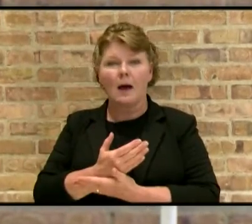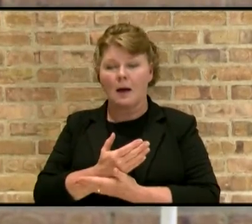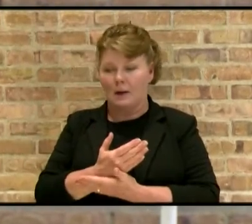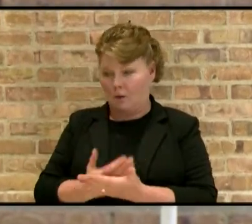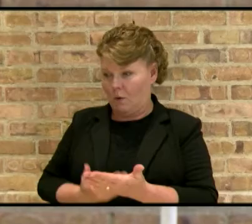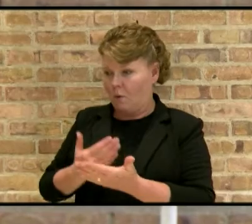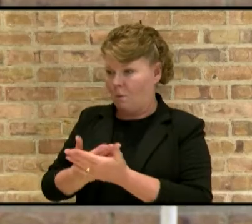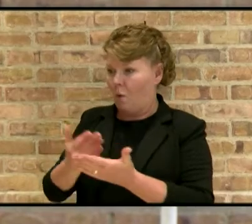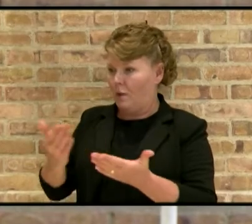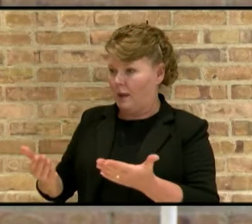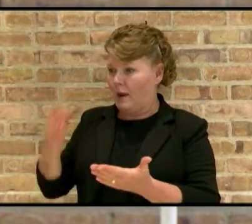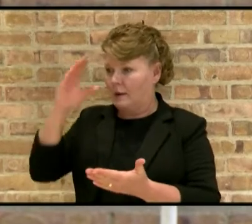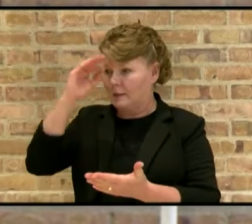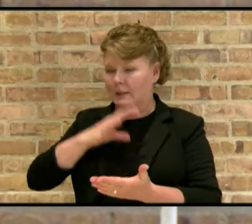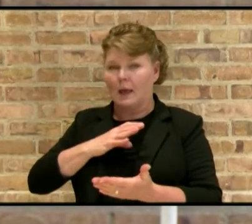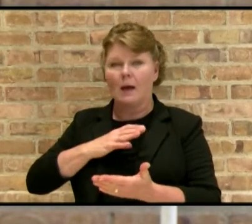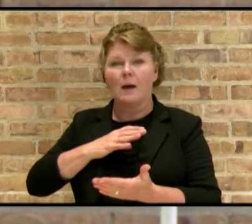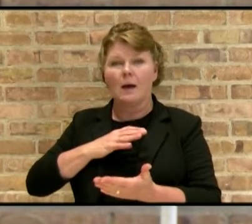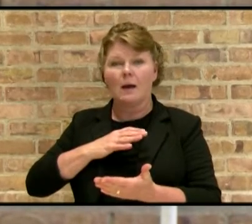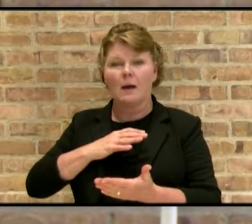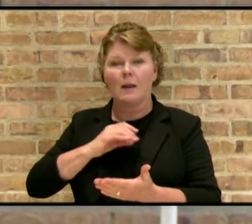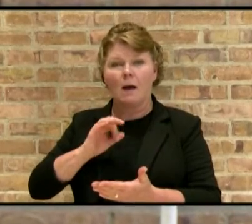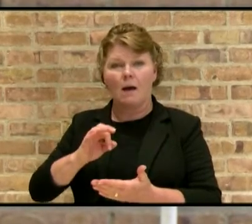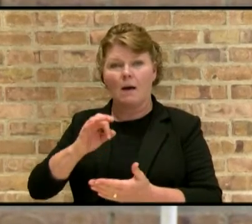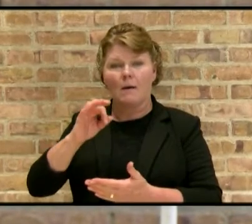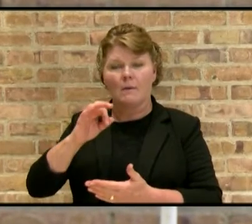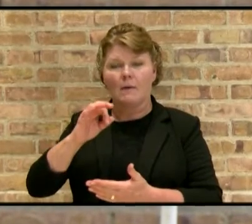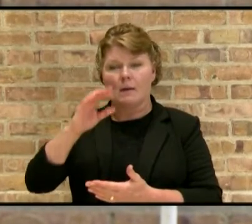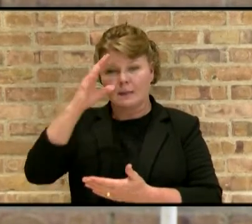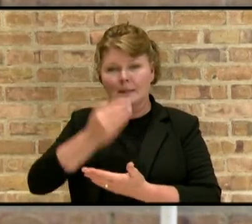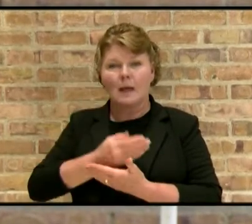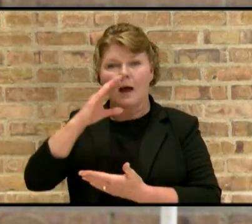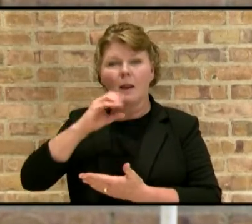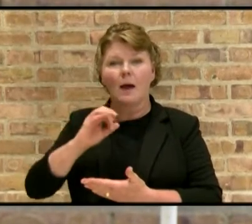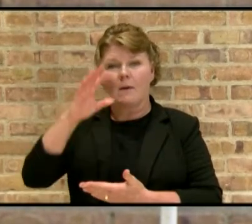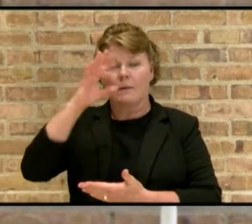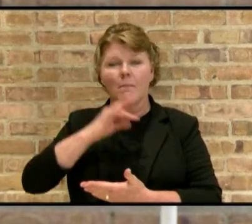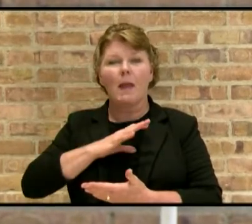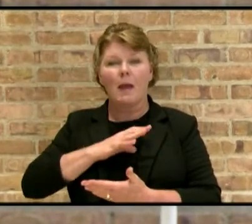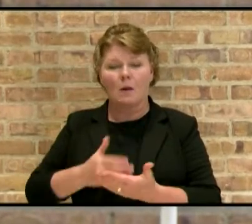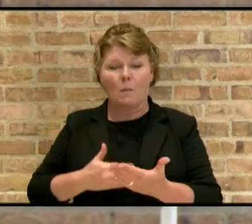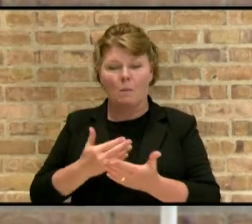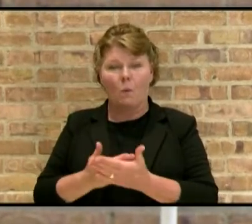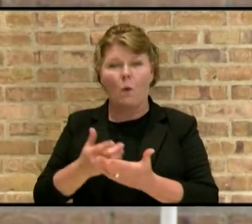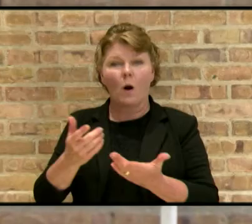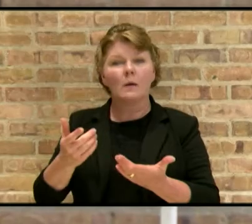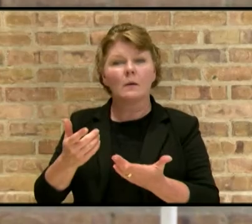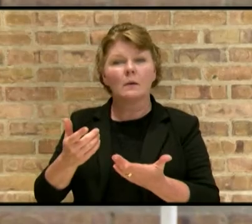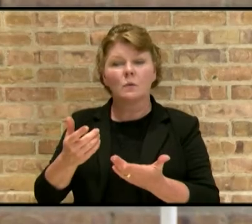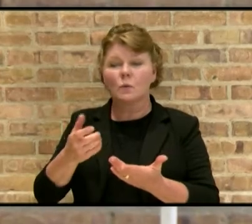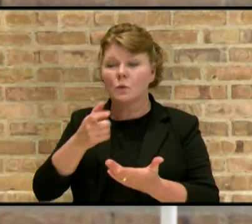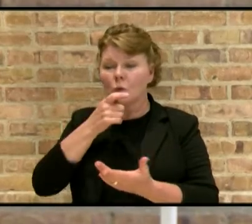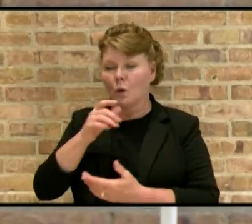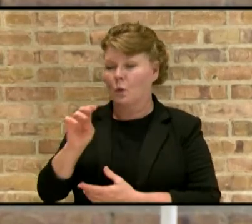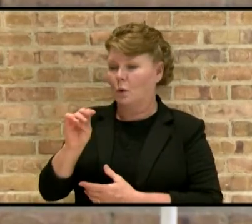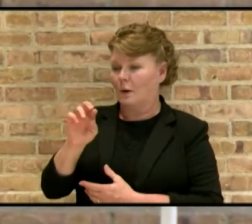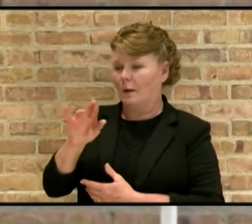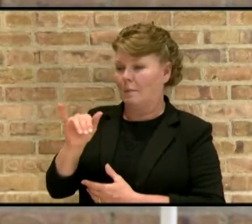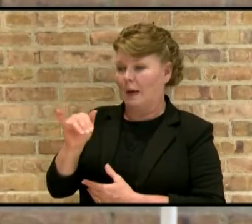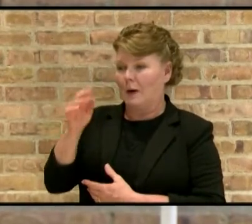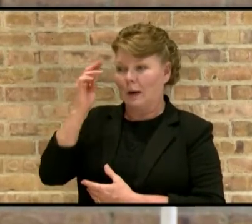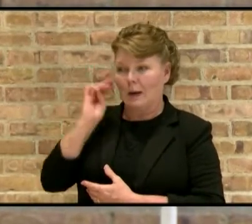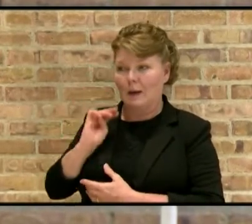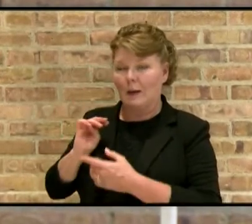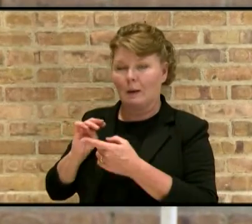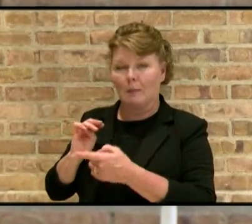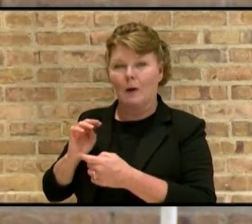Son of Man born to Mary. That's the quiet, almost unnoticed things that happened on the first